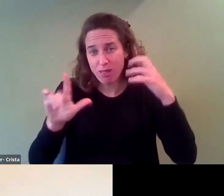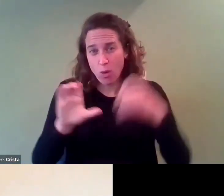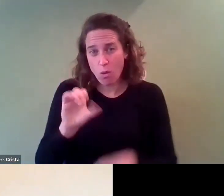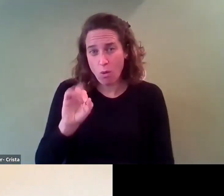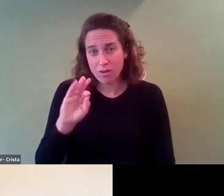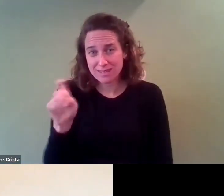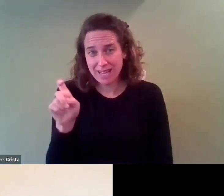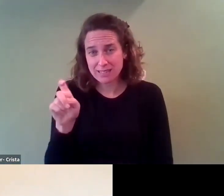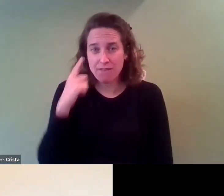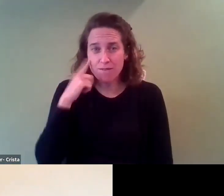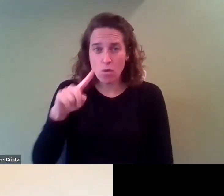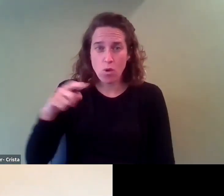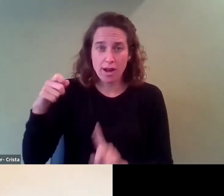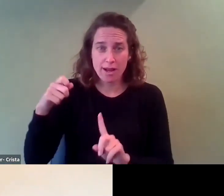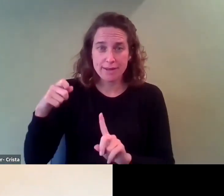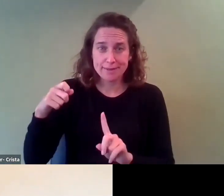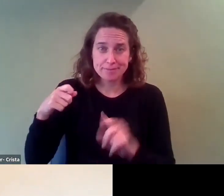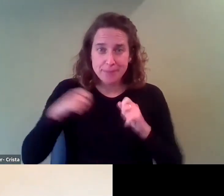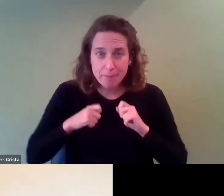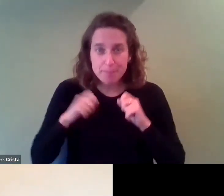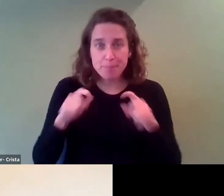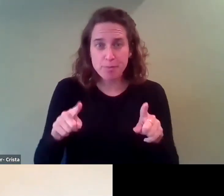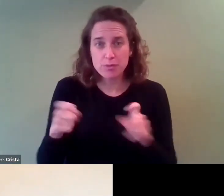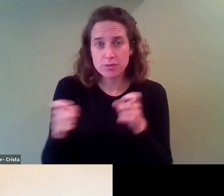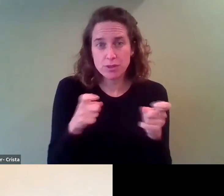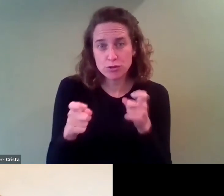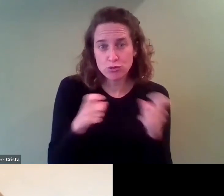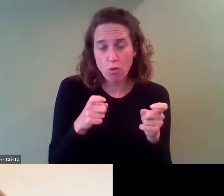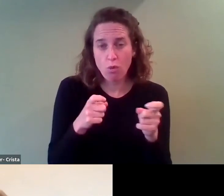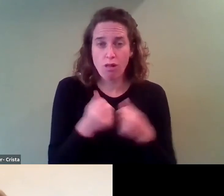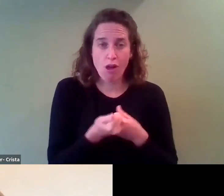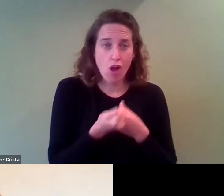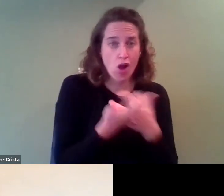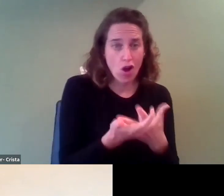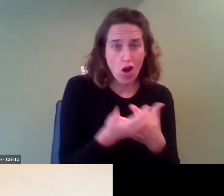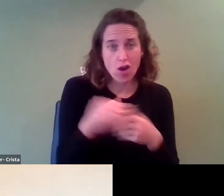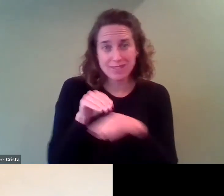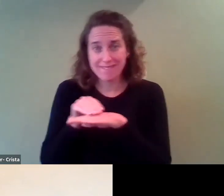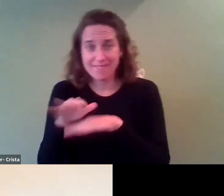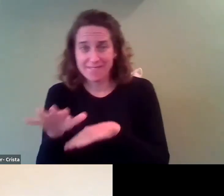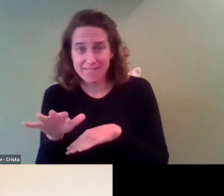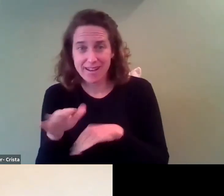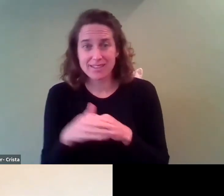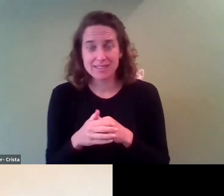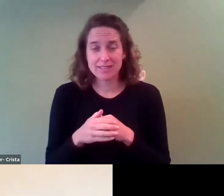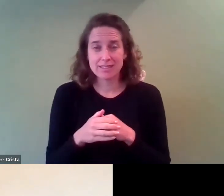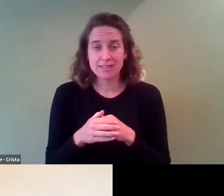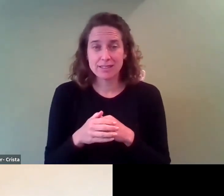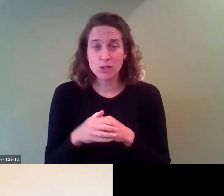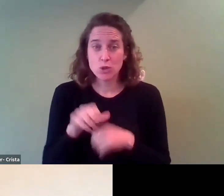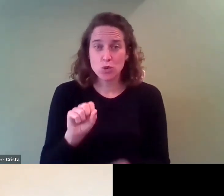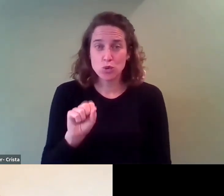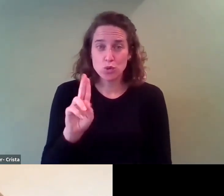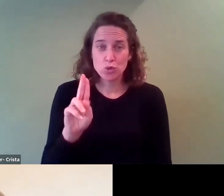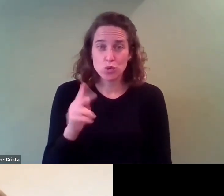of impulse control, future thinking, cause and effect, what we used to call the conscience or the superego,